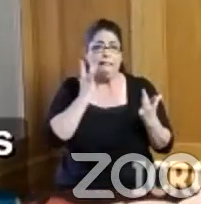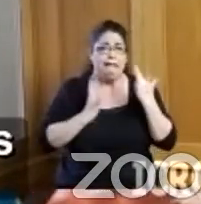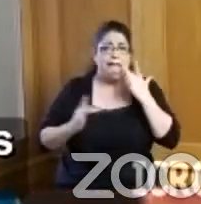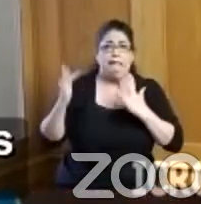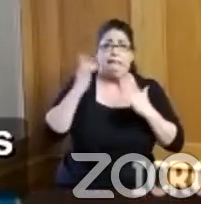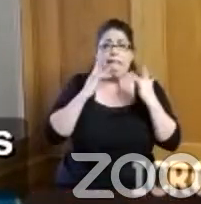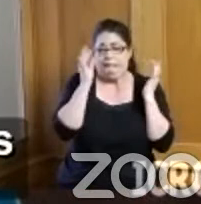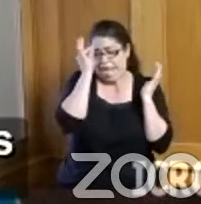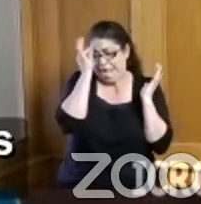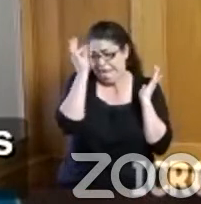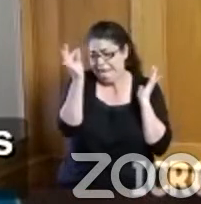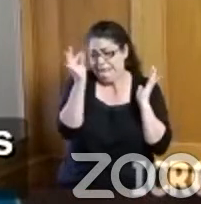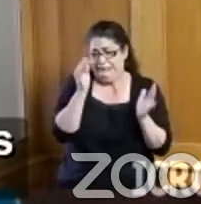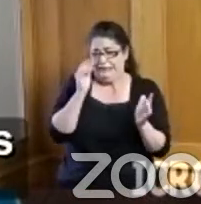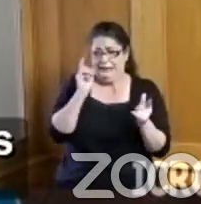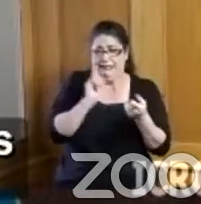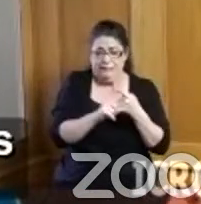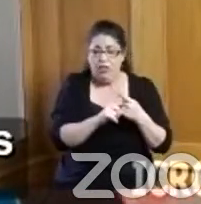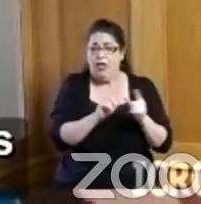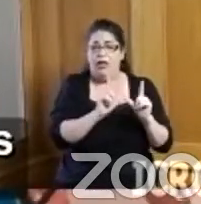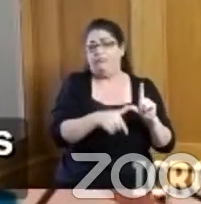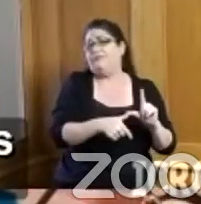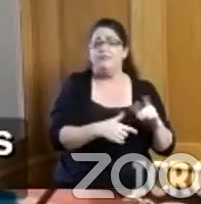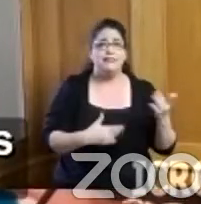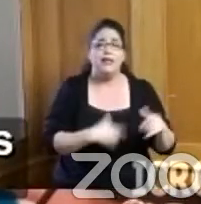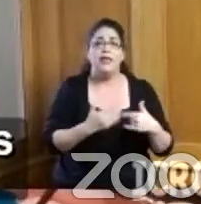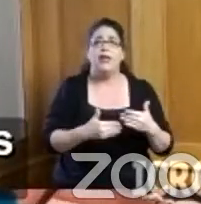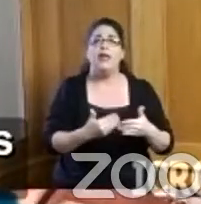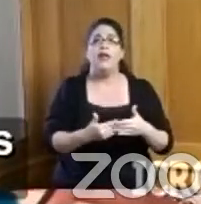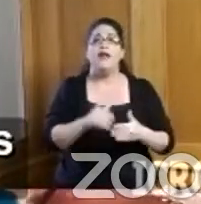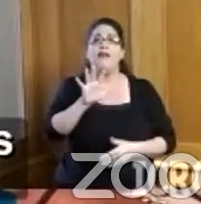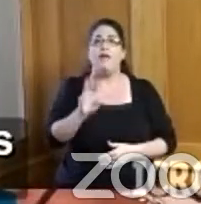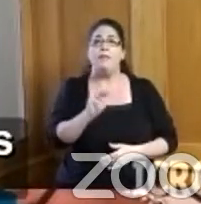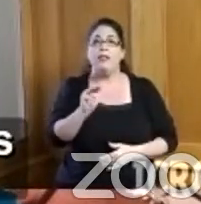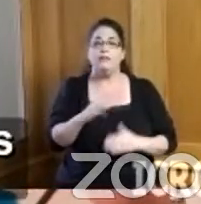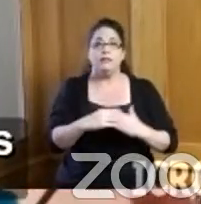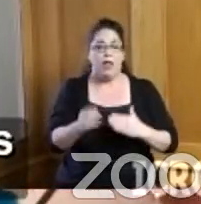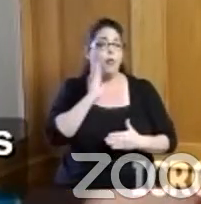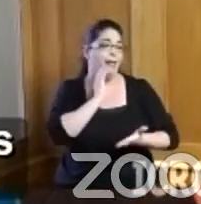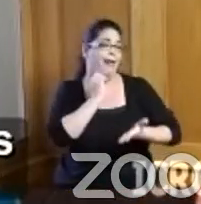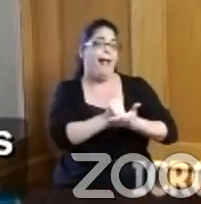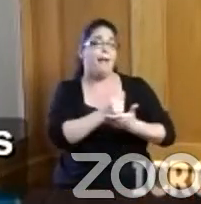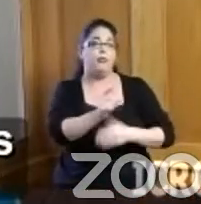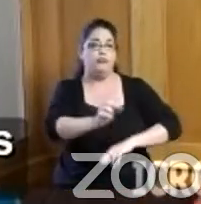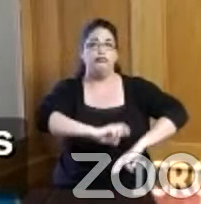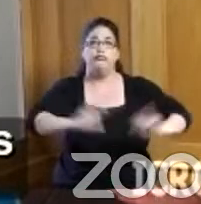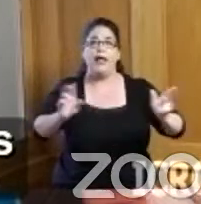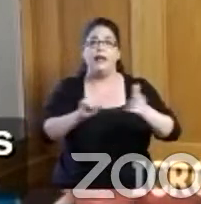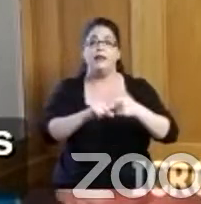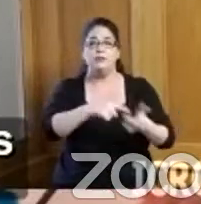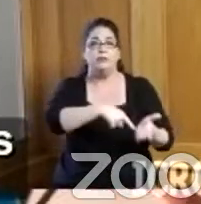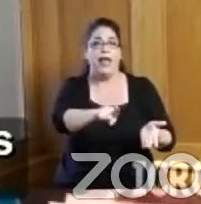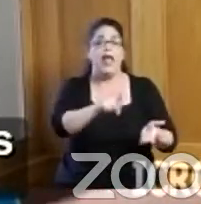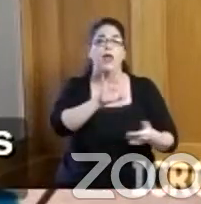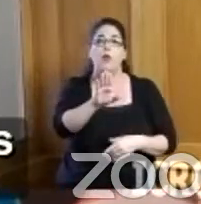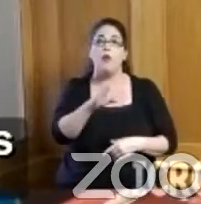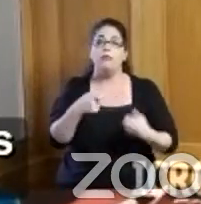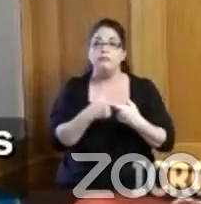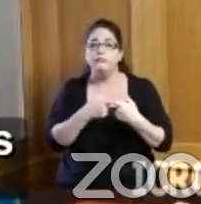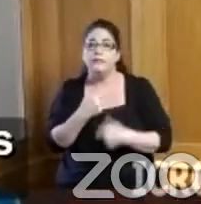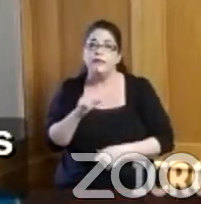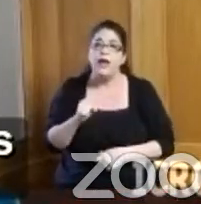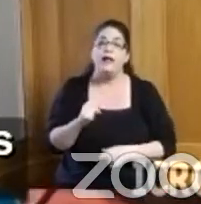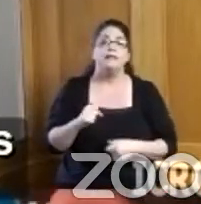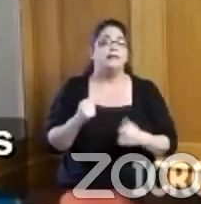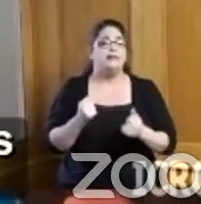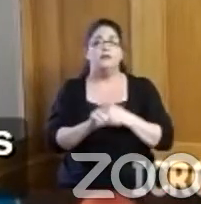their homes. $5 million immediately, we'll be able to help you hang on to your house and pay your utilities.